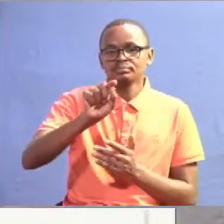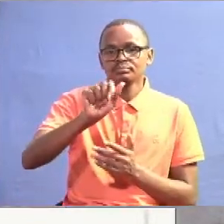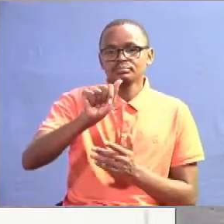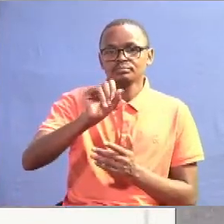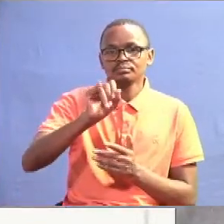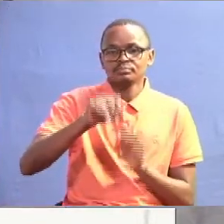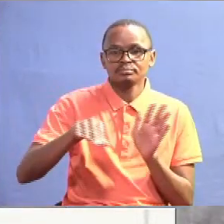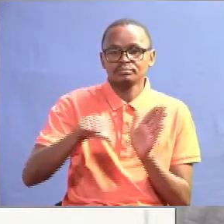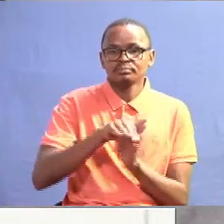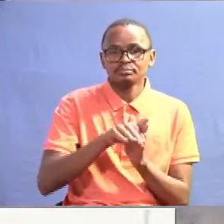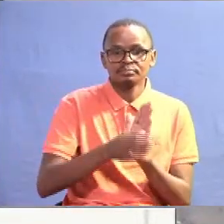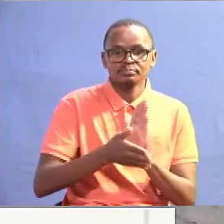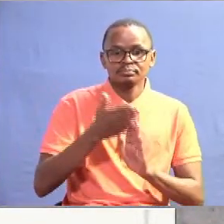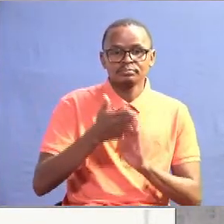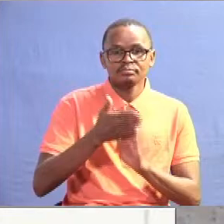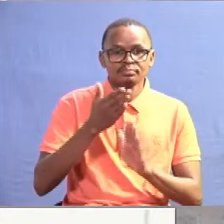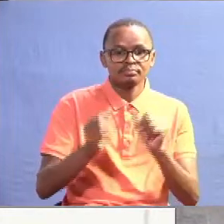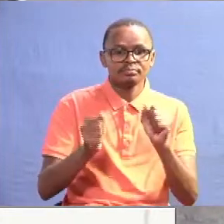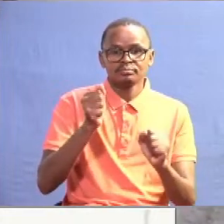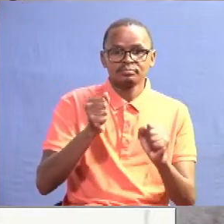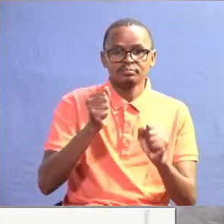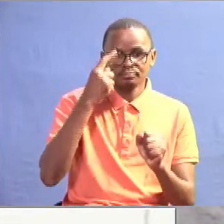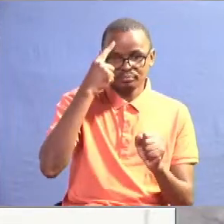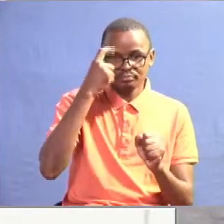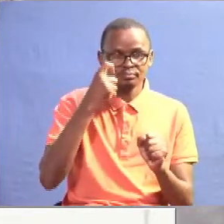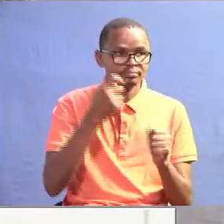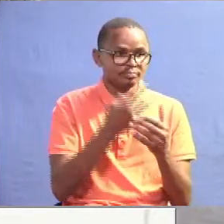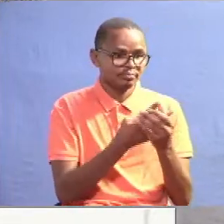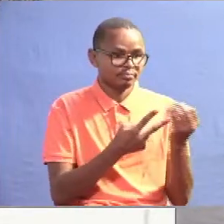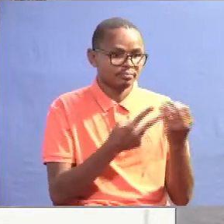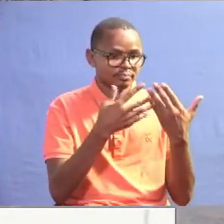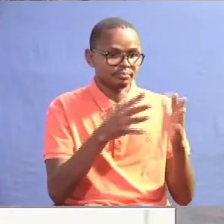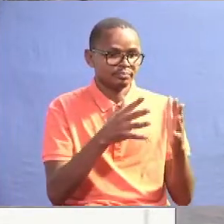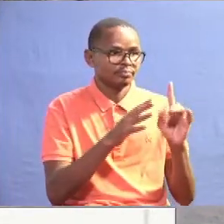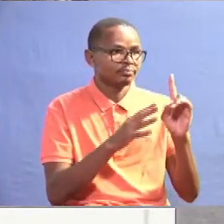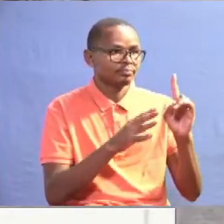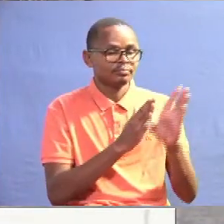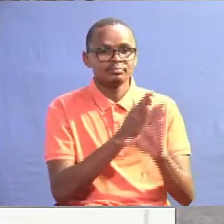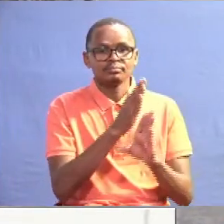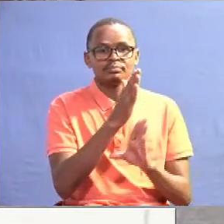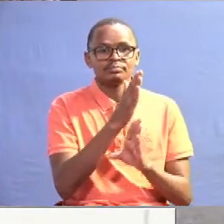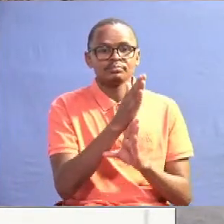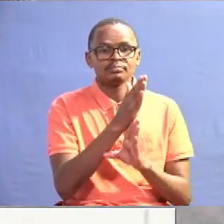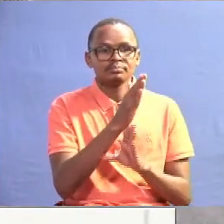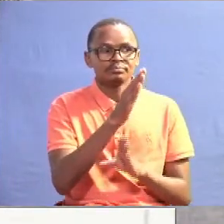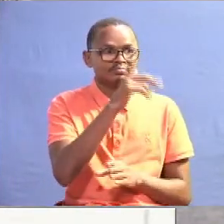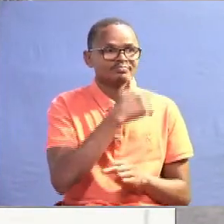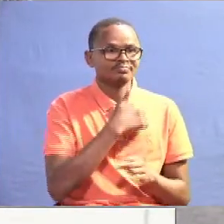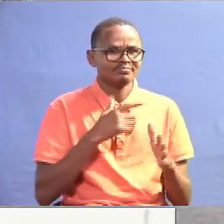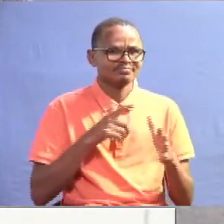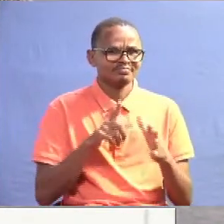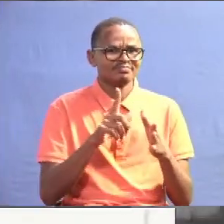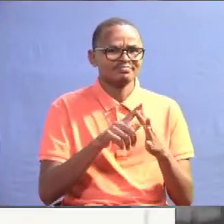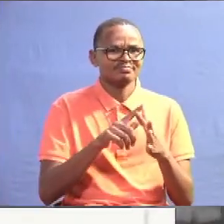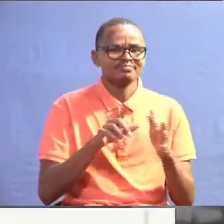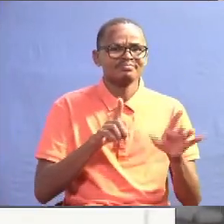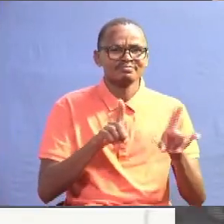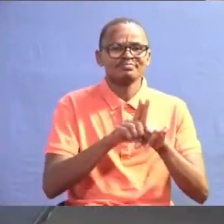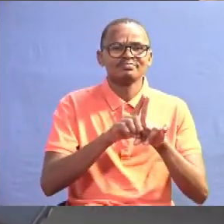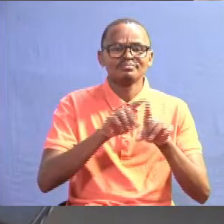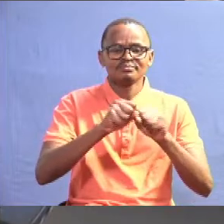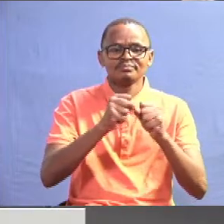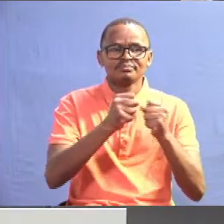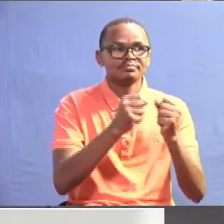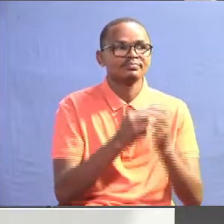knocked by the speeding vehicle, decried of a double loss as one of their kin was shot in the demonstrations.